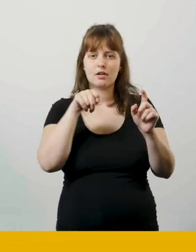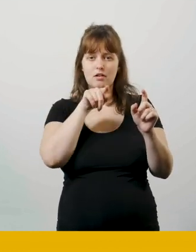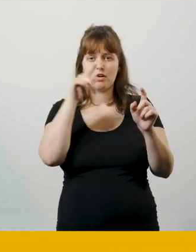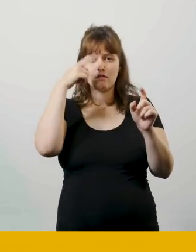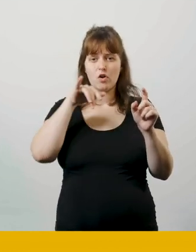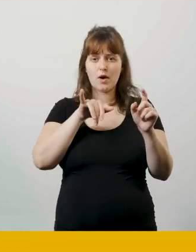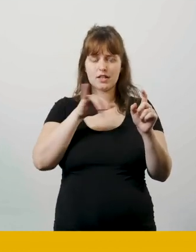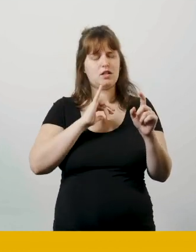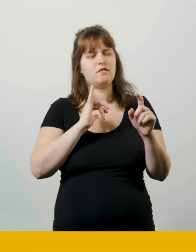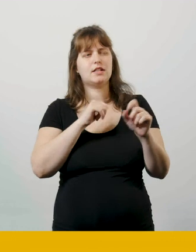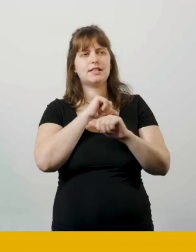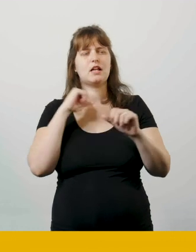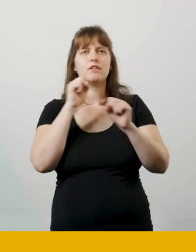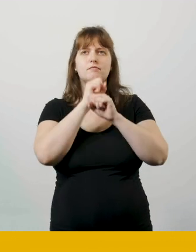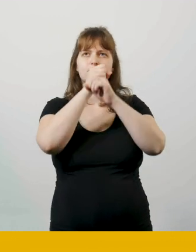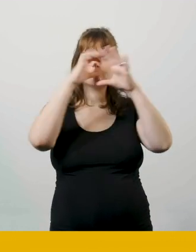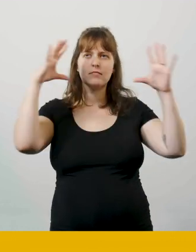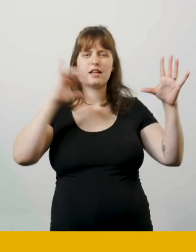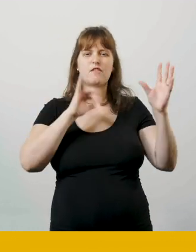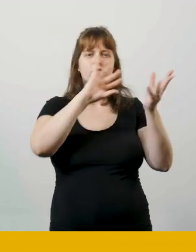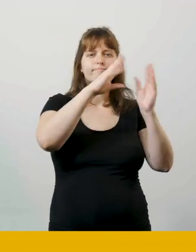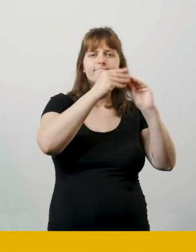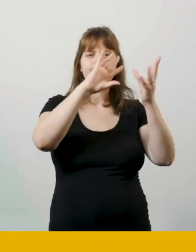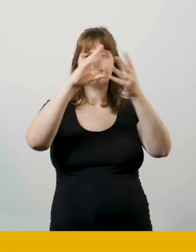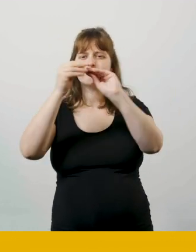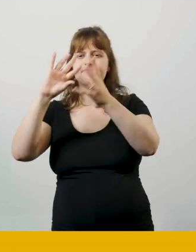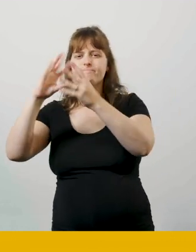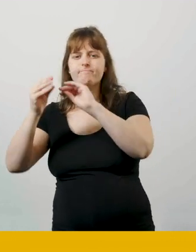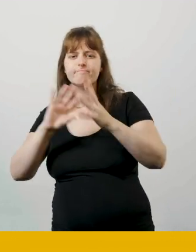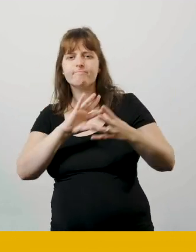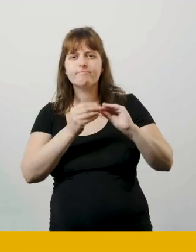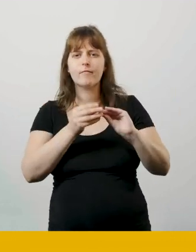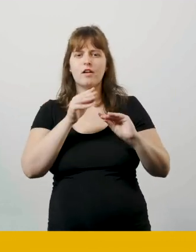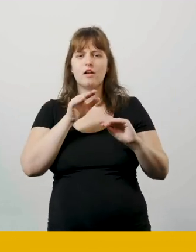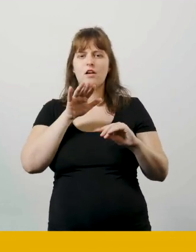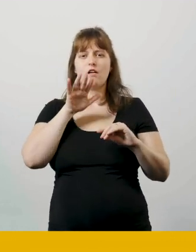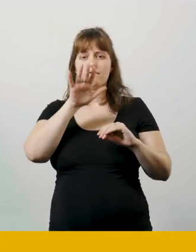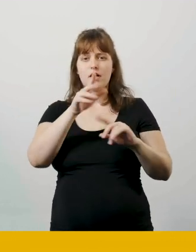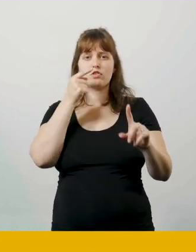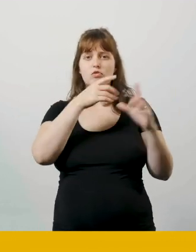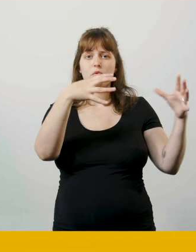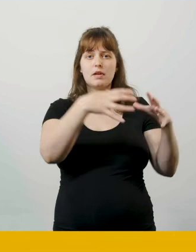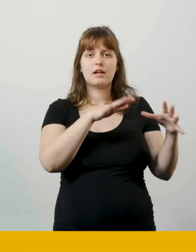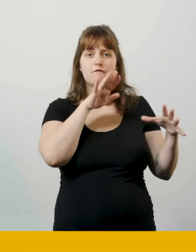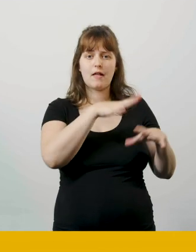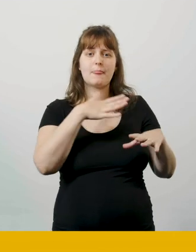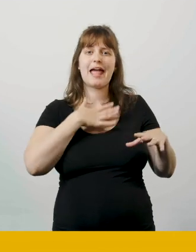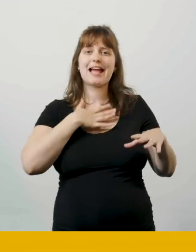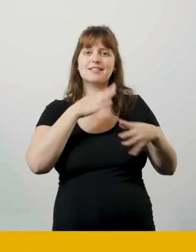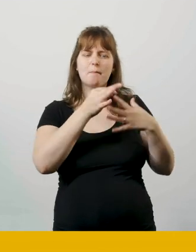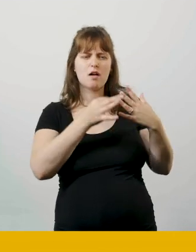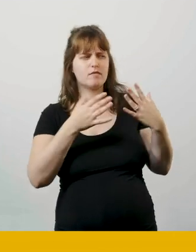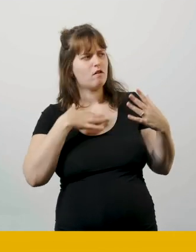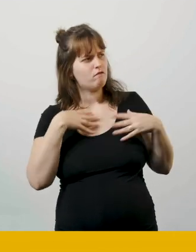where you can cluster the characteristics of your target that you feel